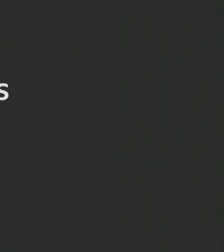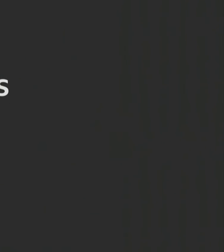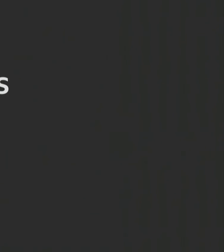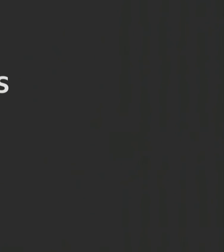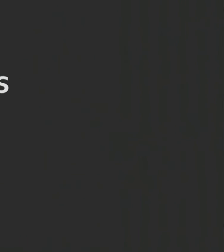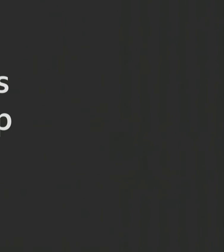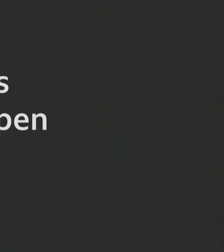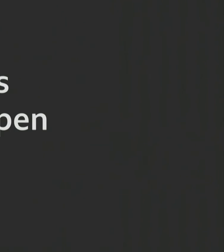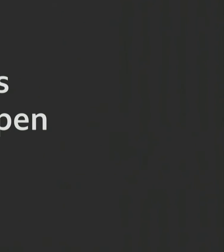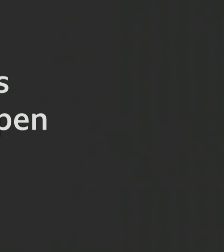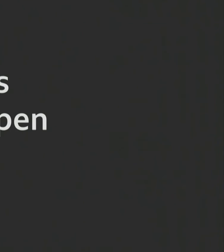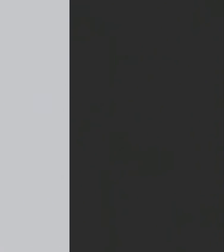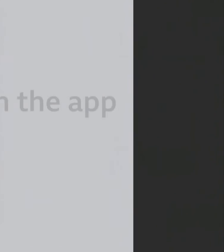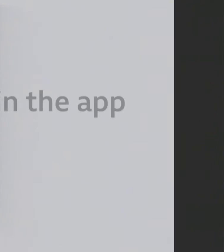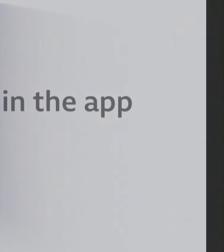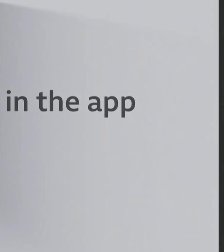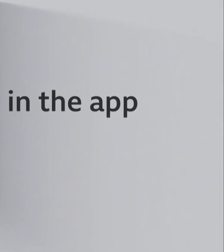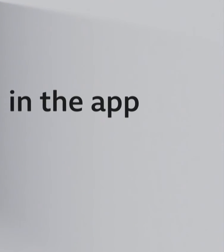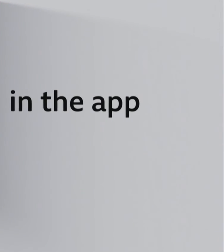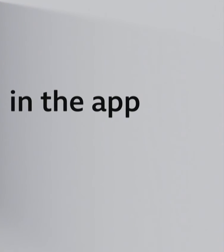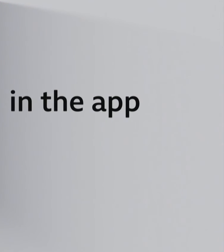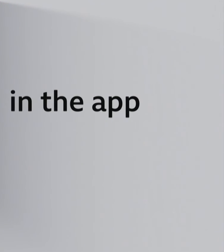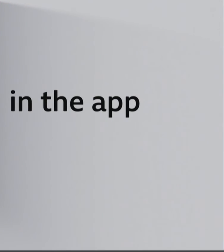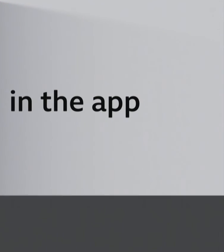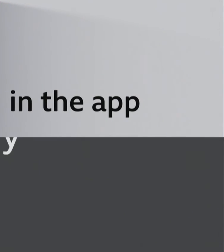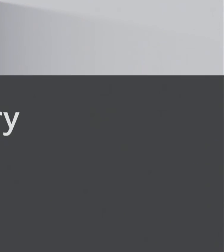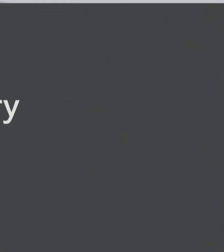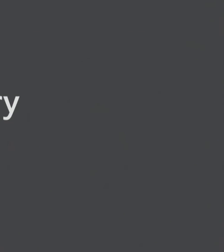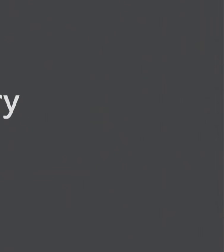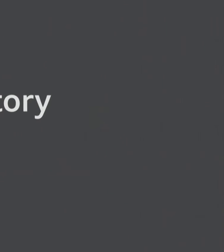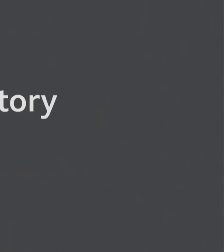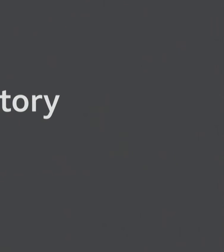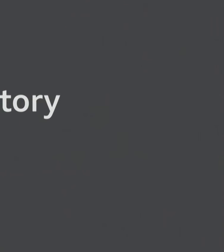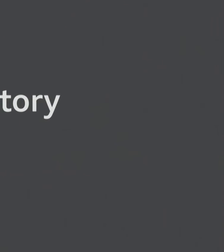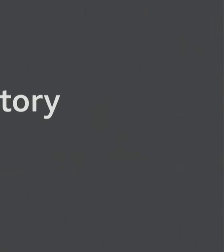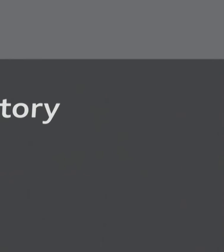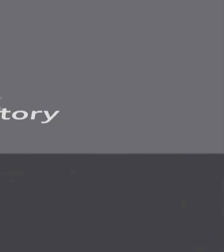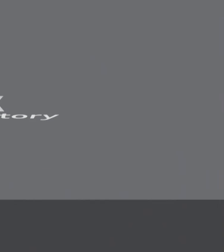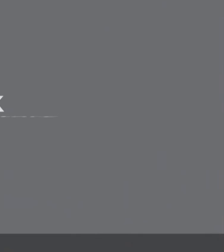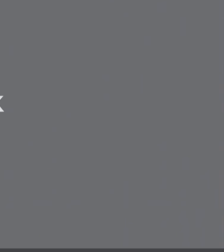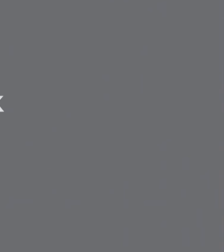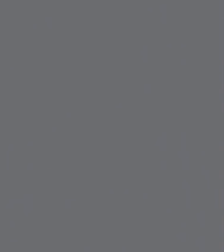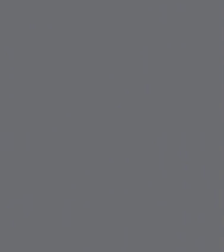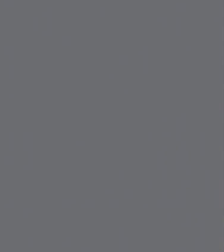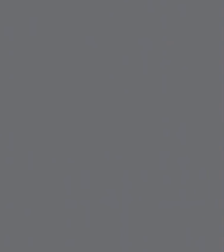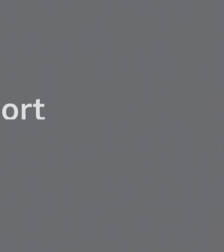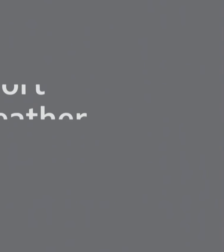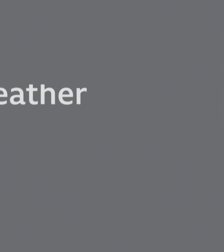See the headlines as they happen and watch BBC News live in the app and get the full story with